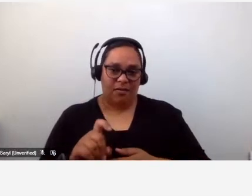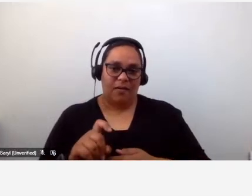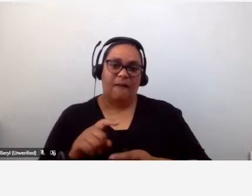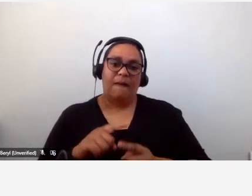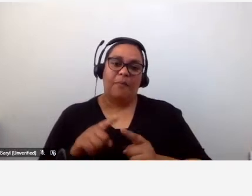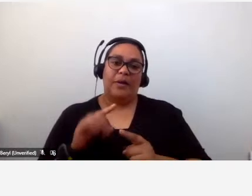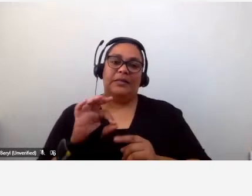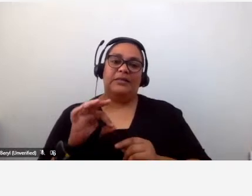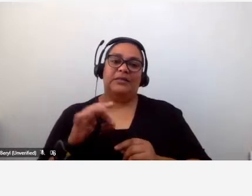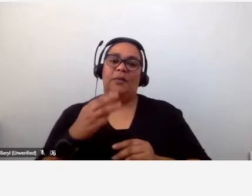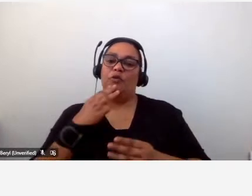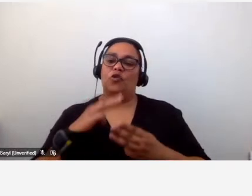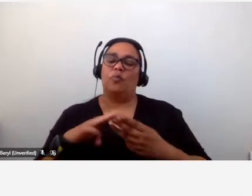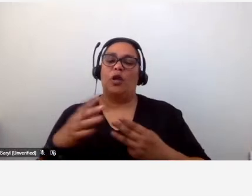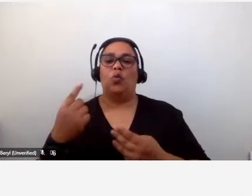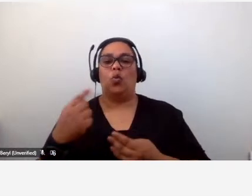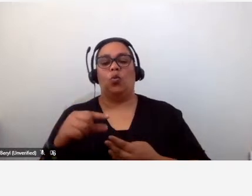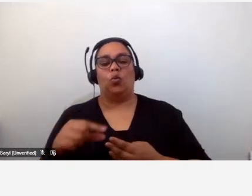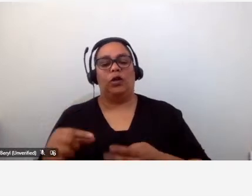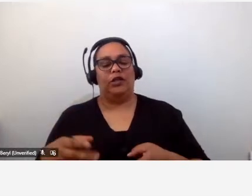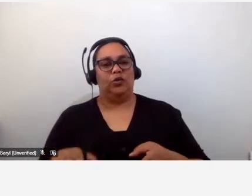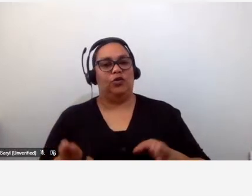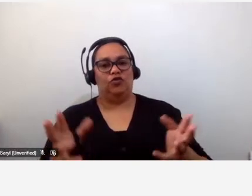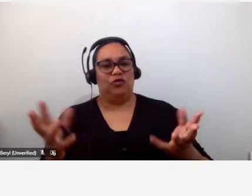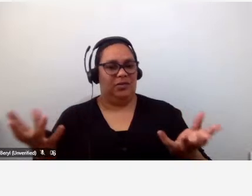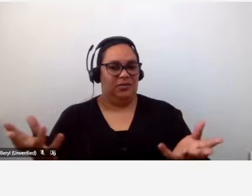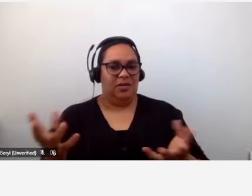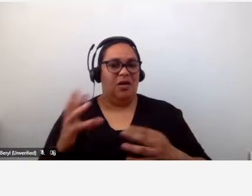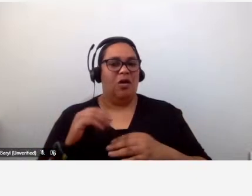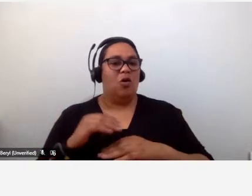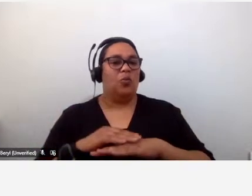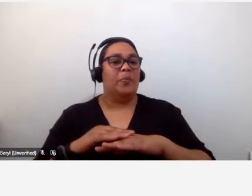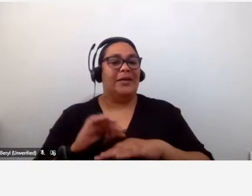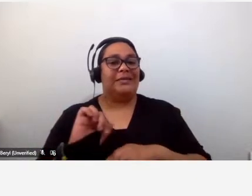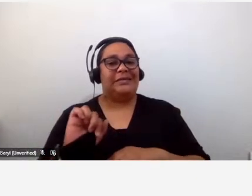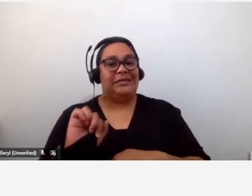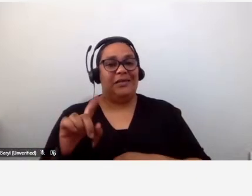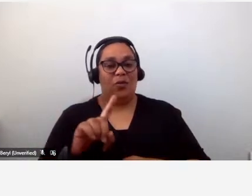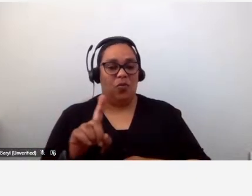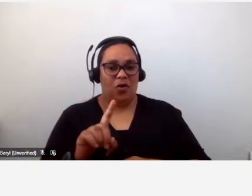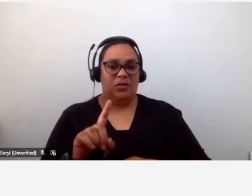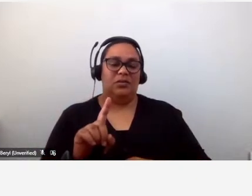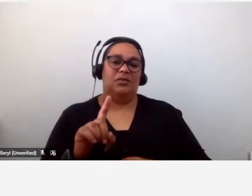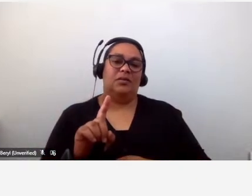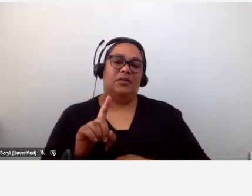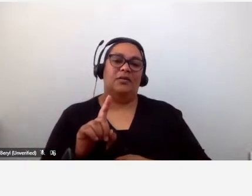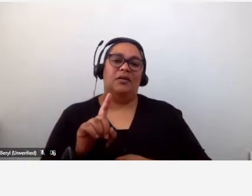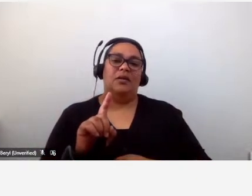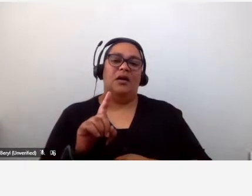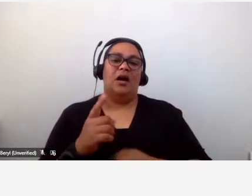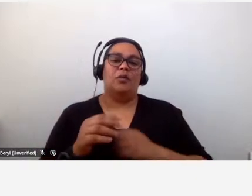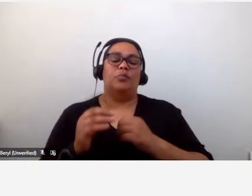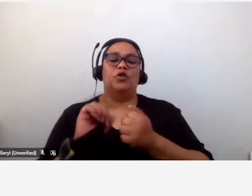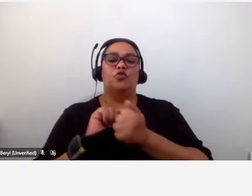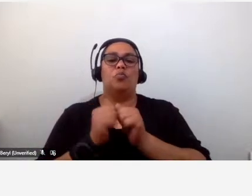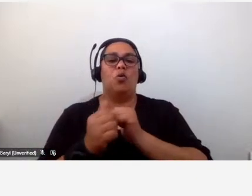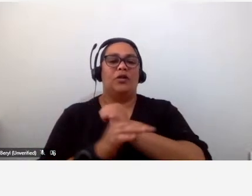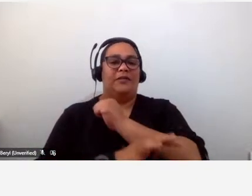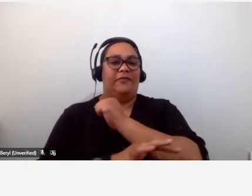Instead of Mitchell's Plain of Kukuletu, on the basis of sports ground